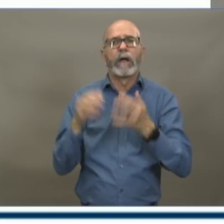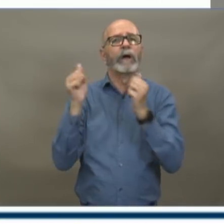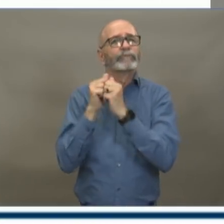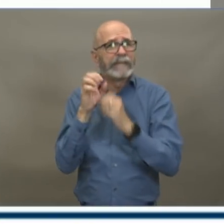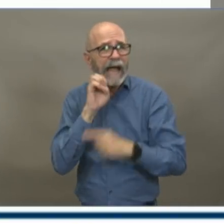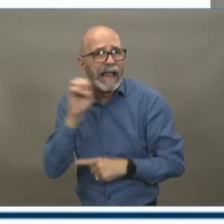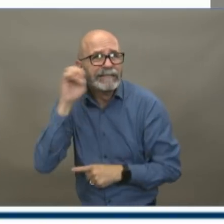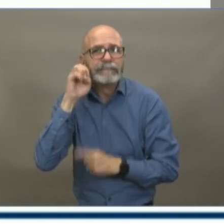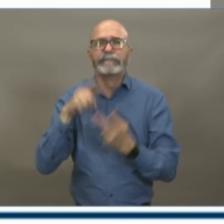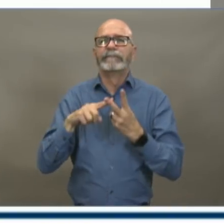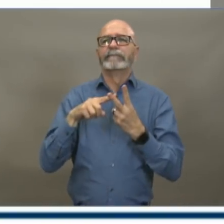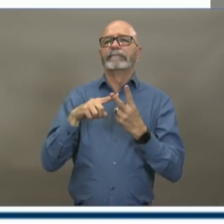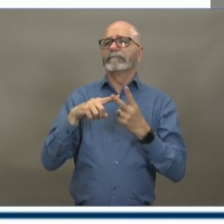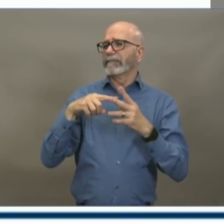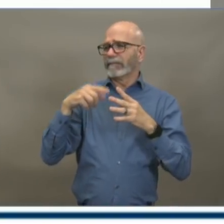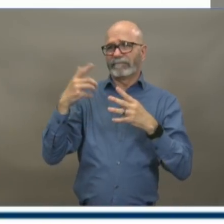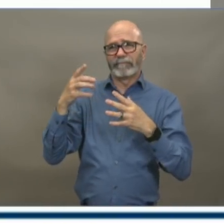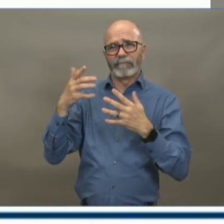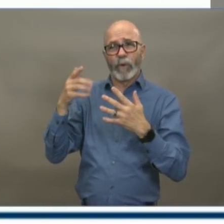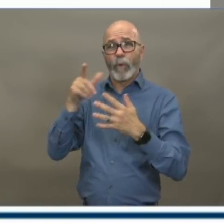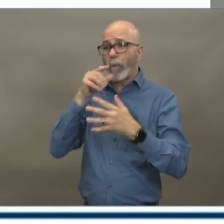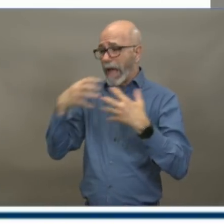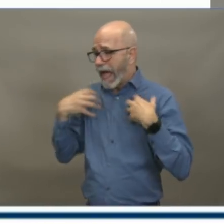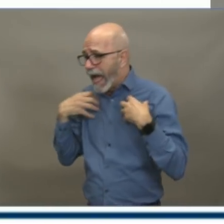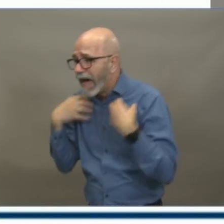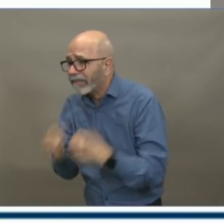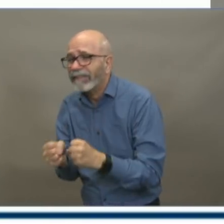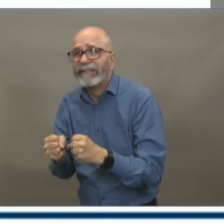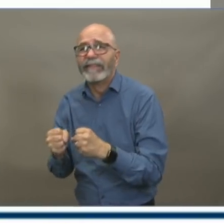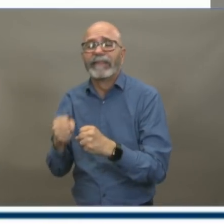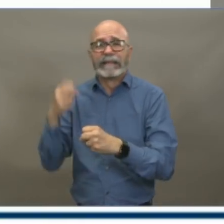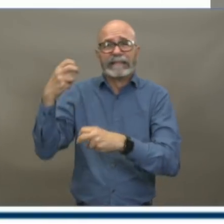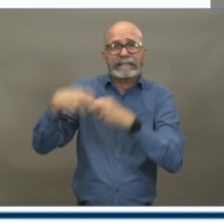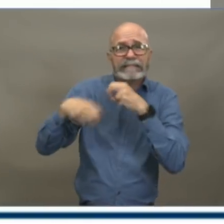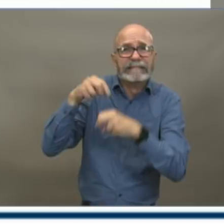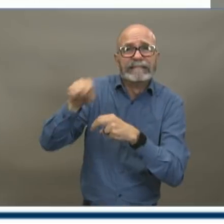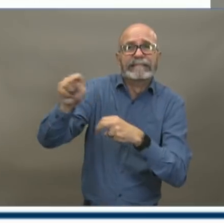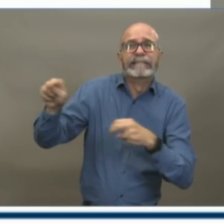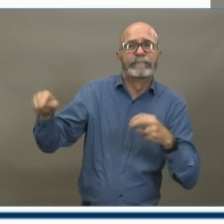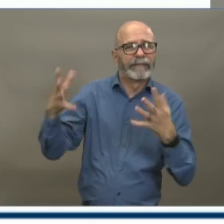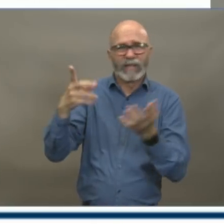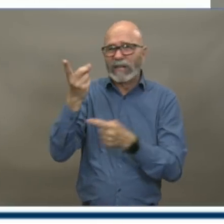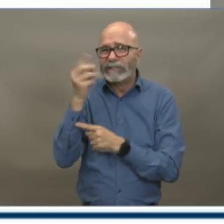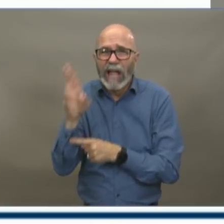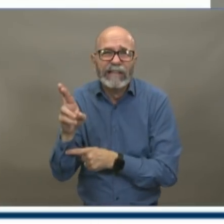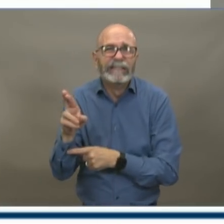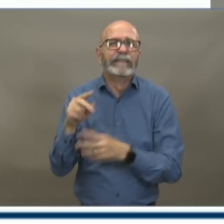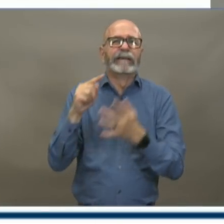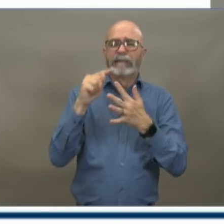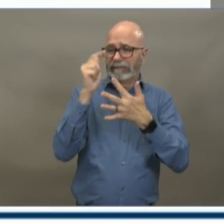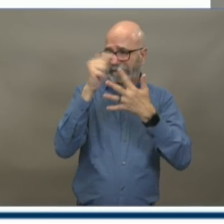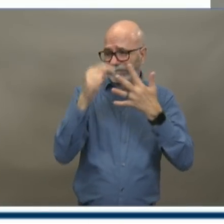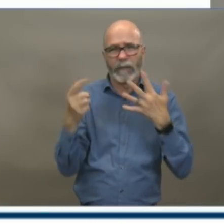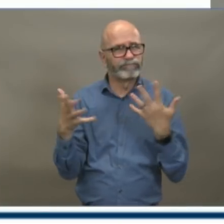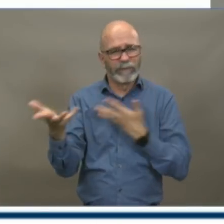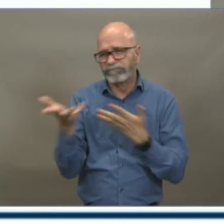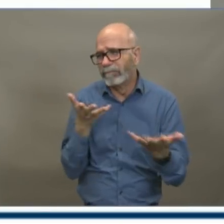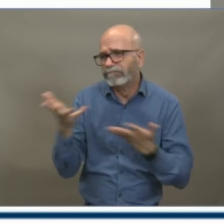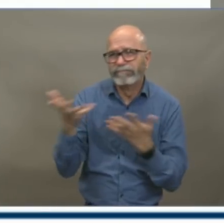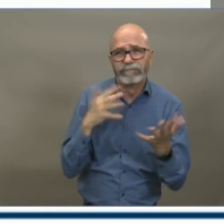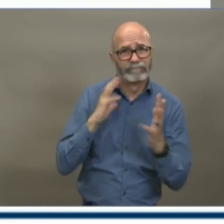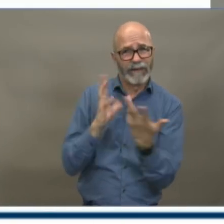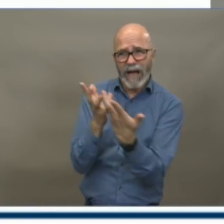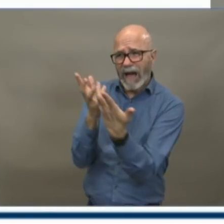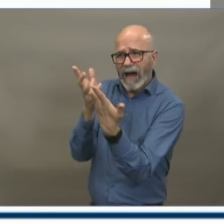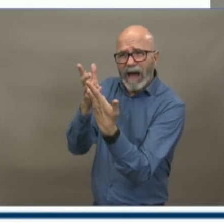and the health directors of all those communities. They're the ones that are informing exactly where and when we will do the first